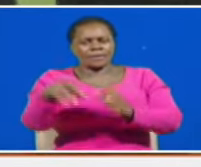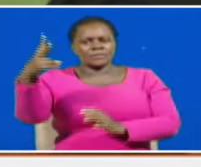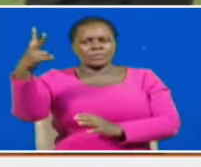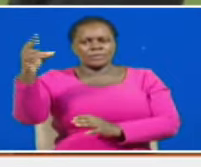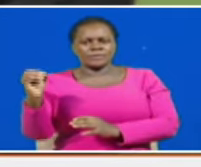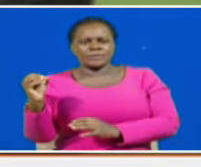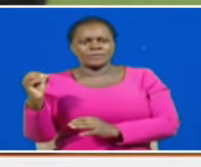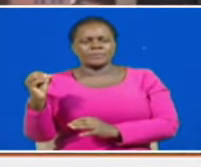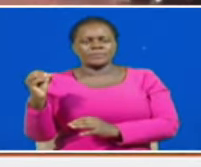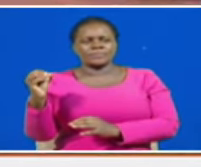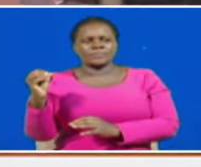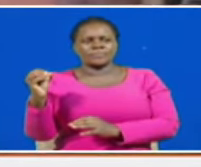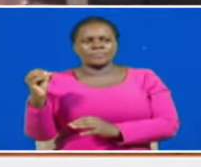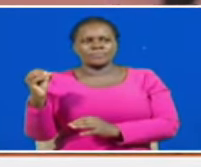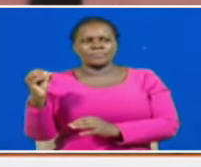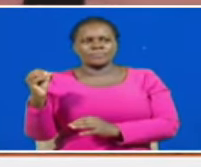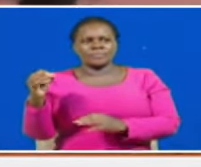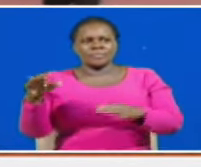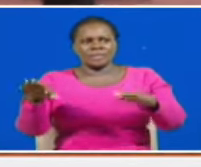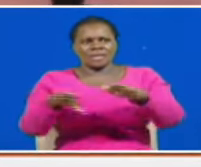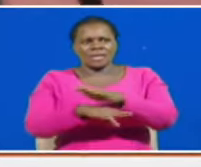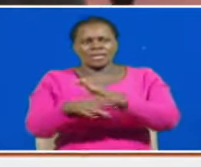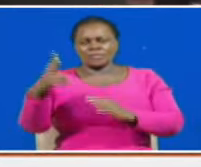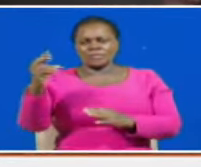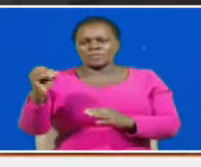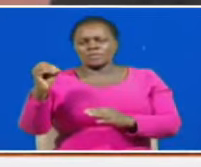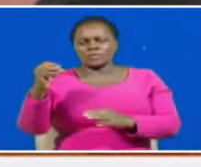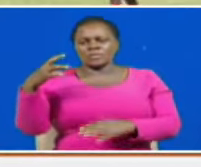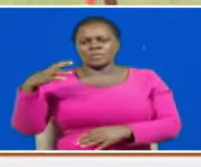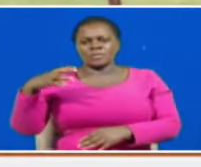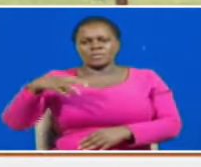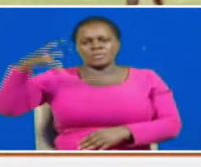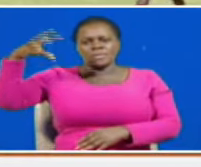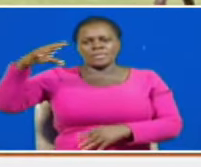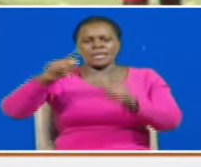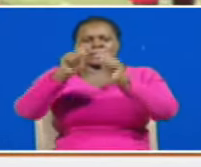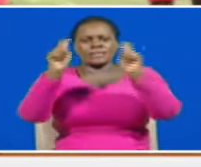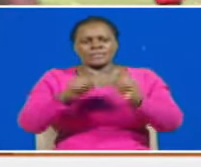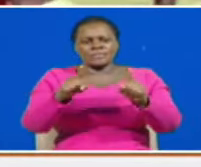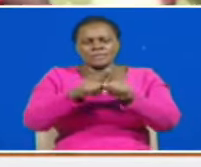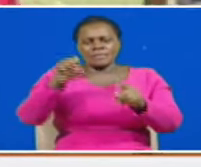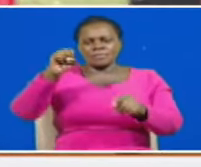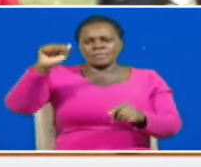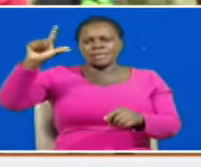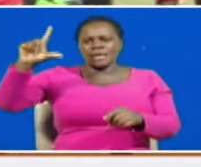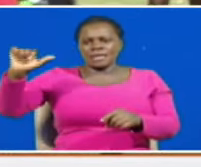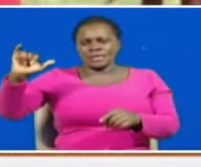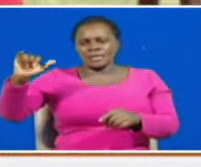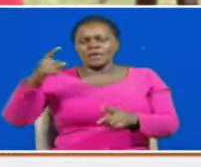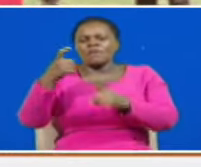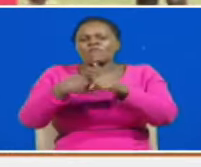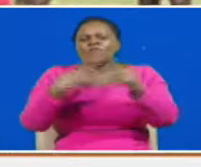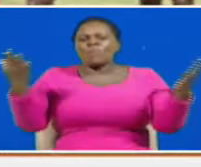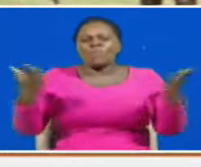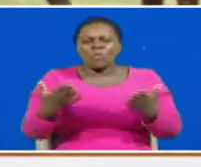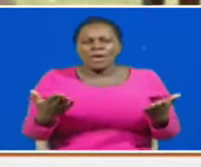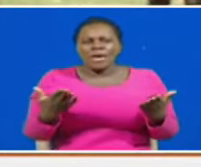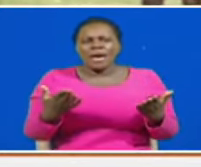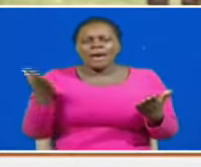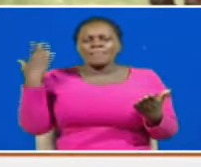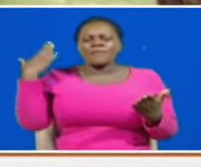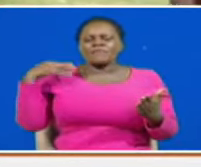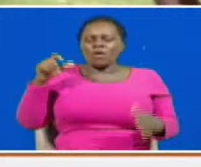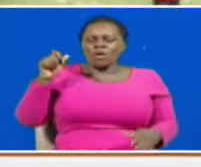seen Beldin with the under 20 girls senior team. Now we have Salim with the under 20. These are products of what you've